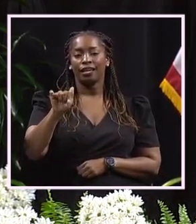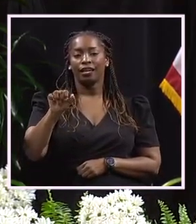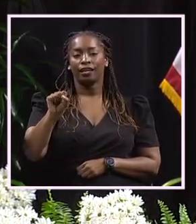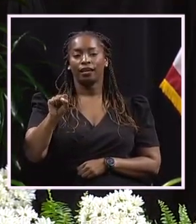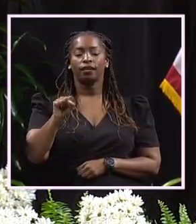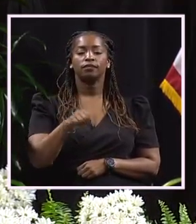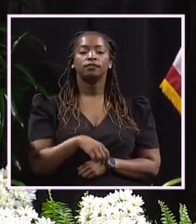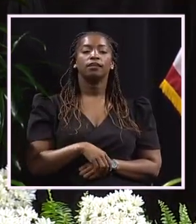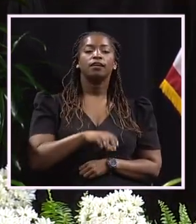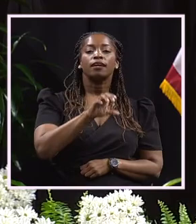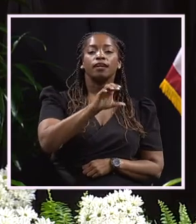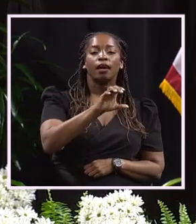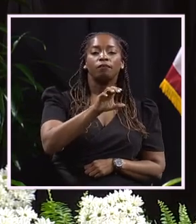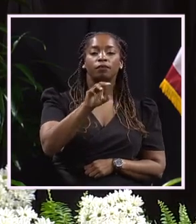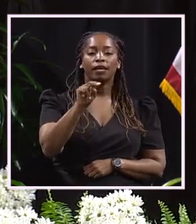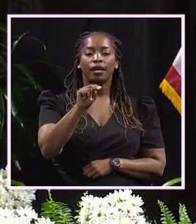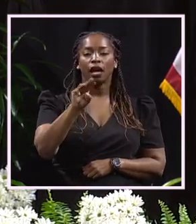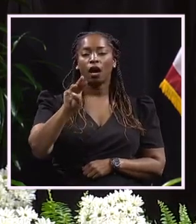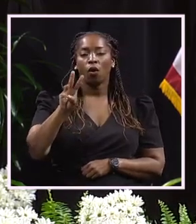Camden N. White,